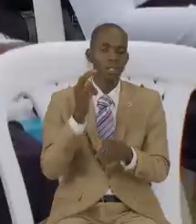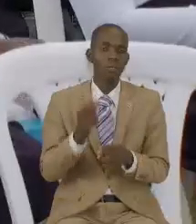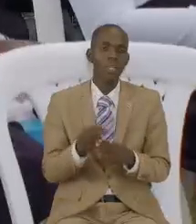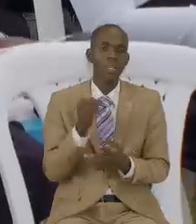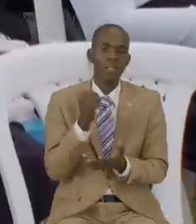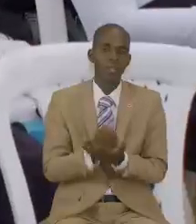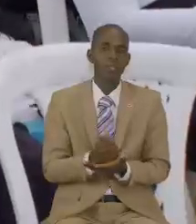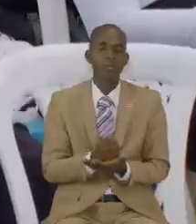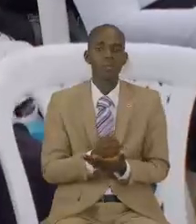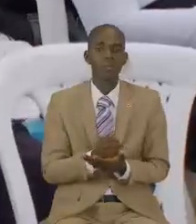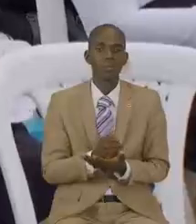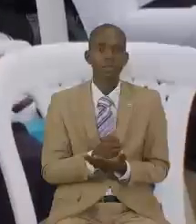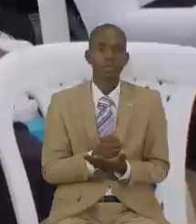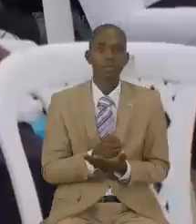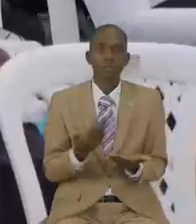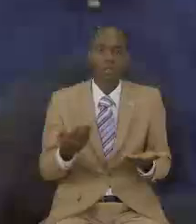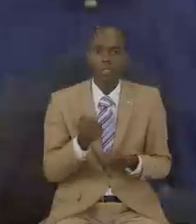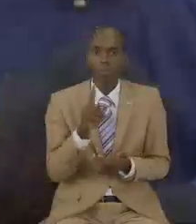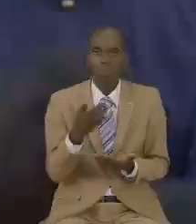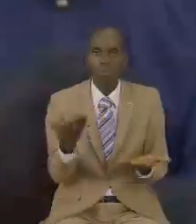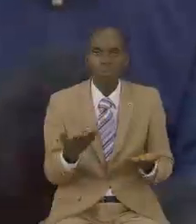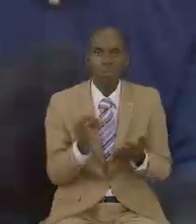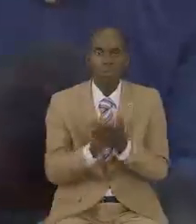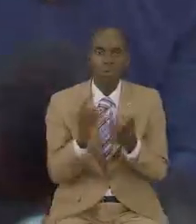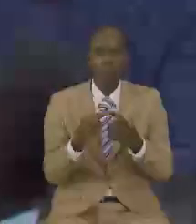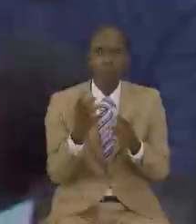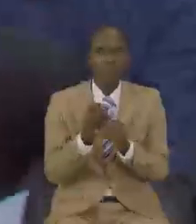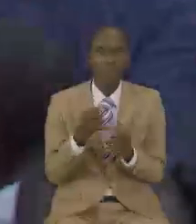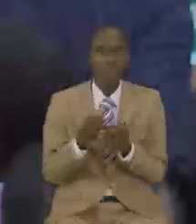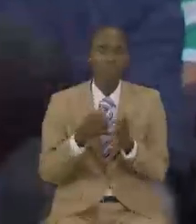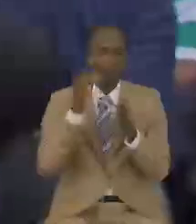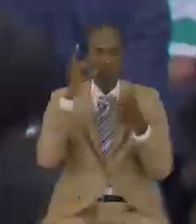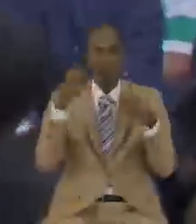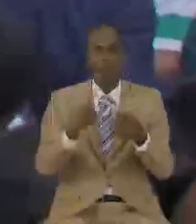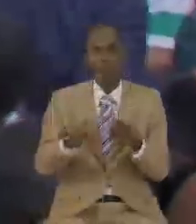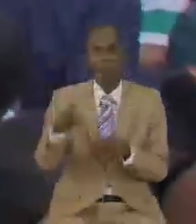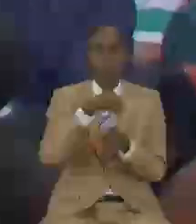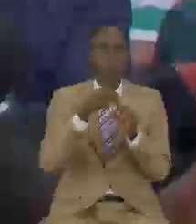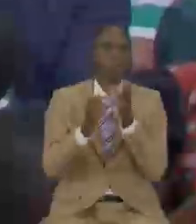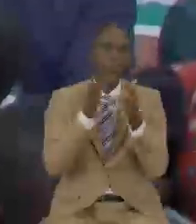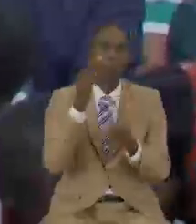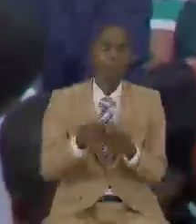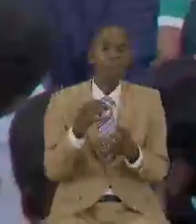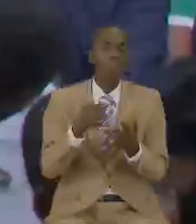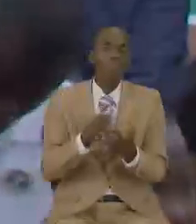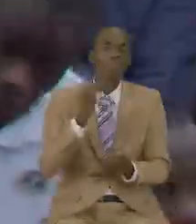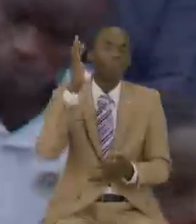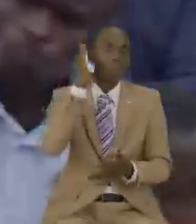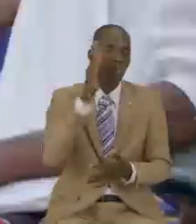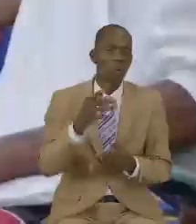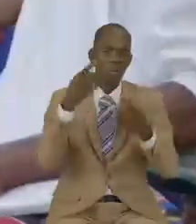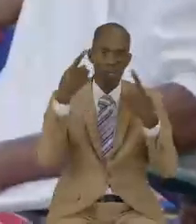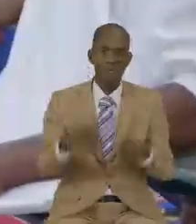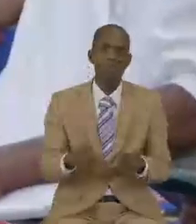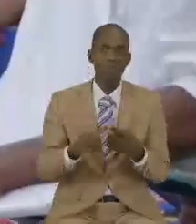name. Anybody there? It will happen. I said it will